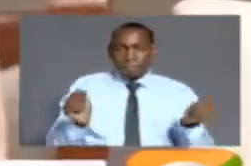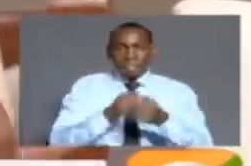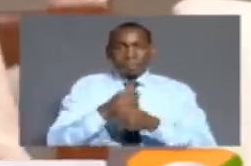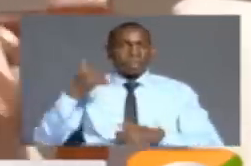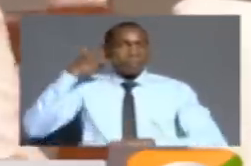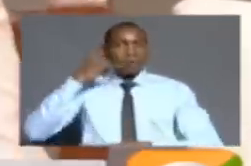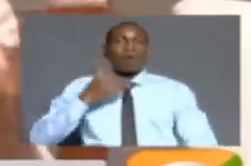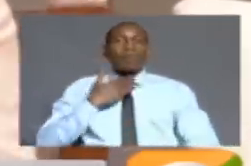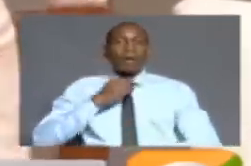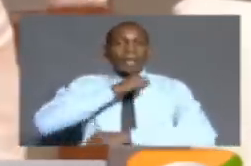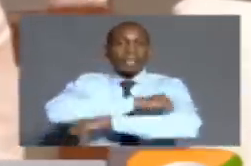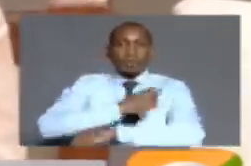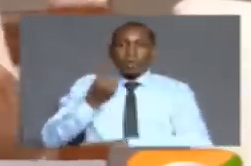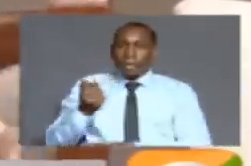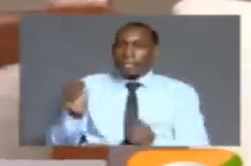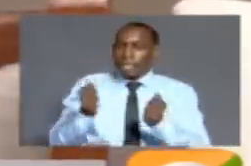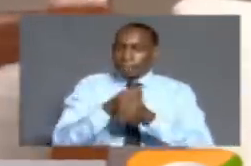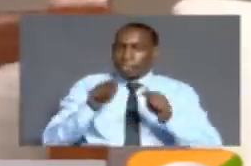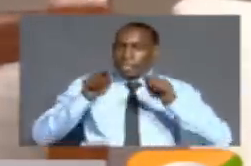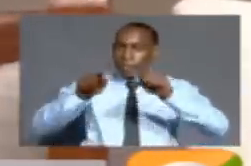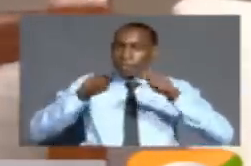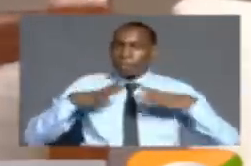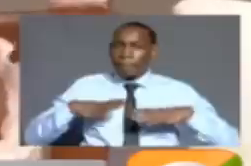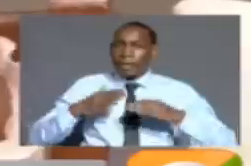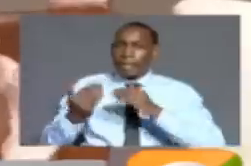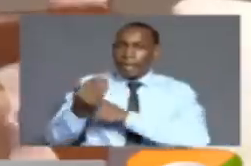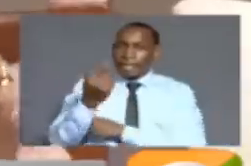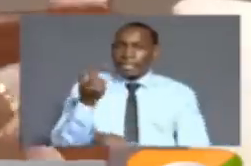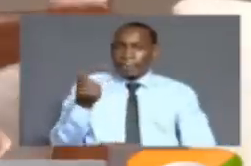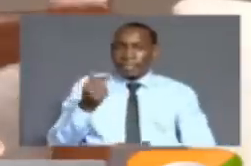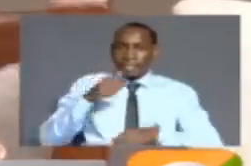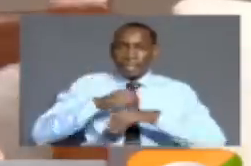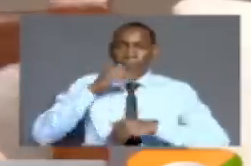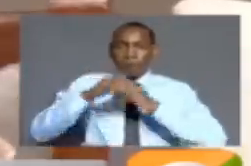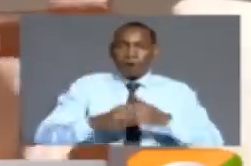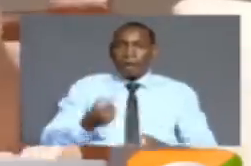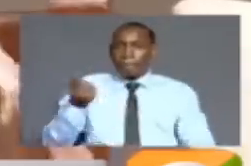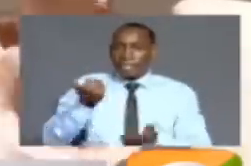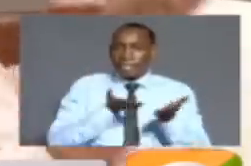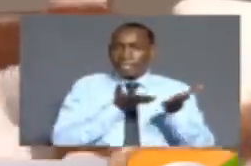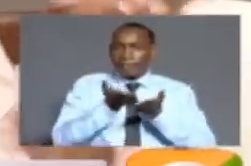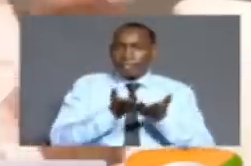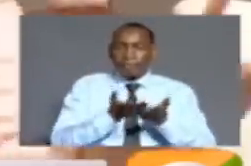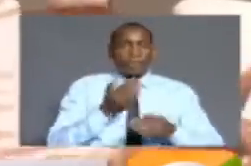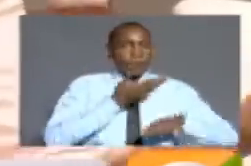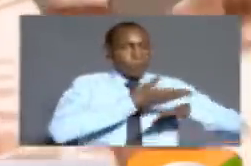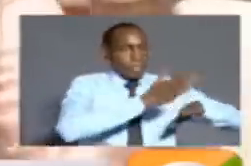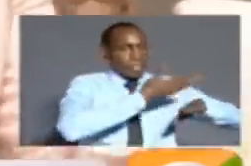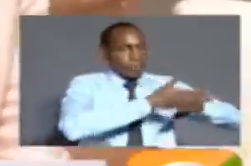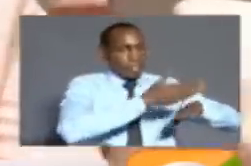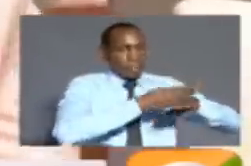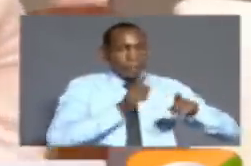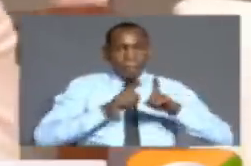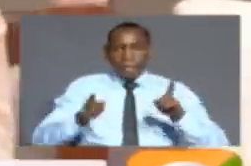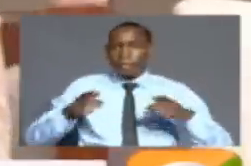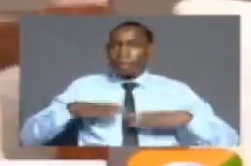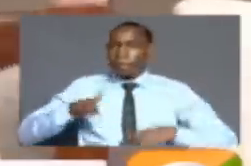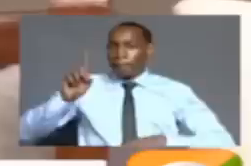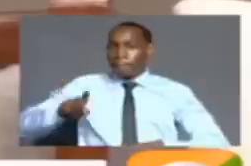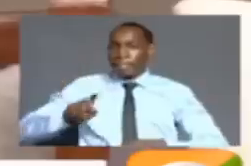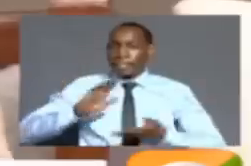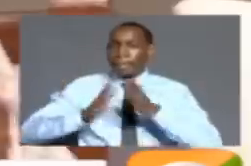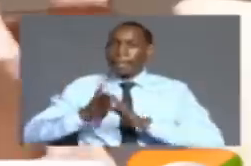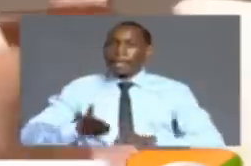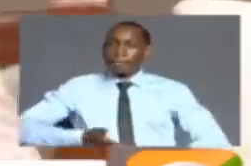fees. So we can't also blame them for asking us for money when all the money for their services is being misspent. However, they need to get angry and